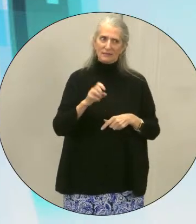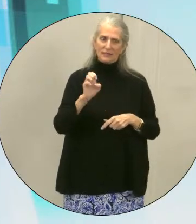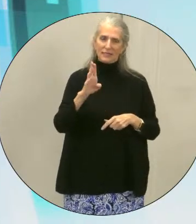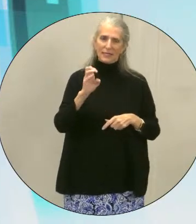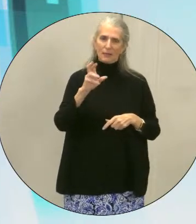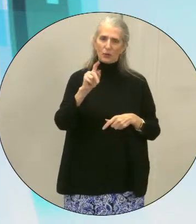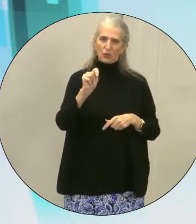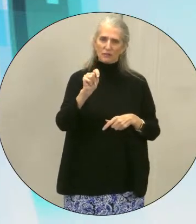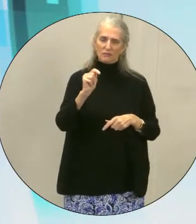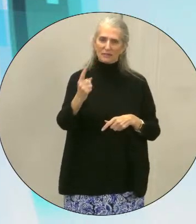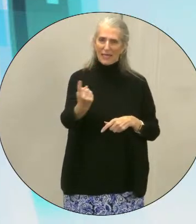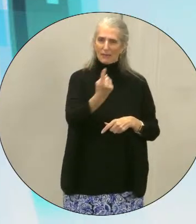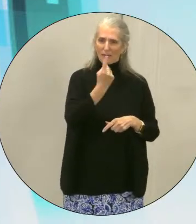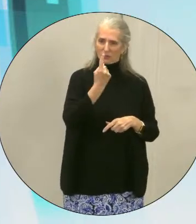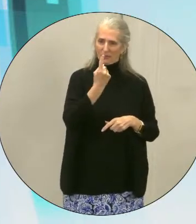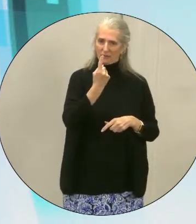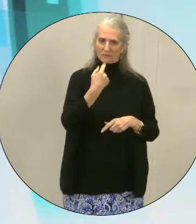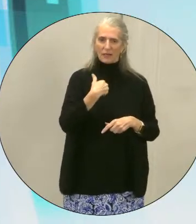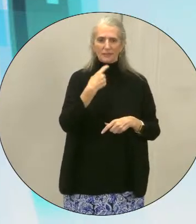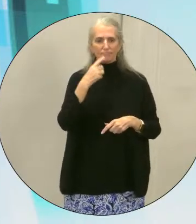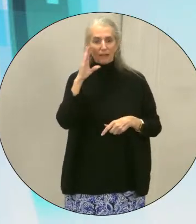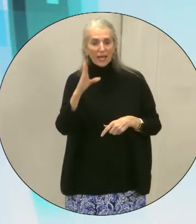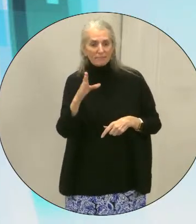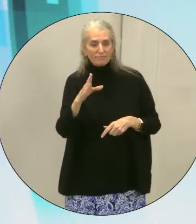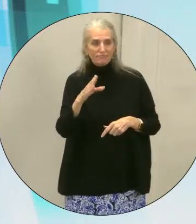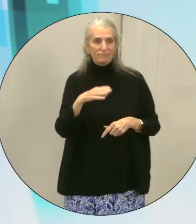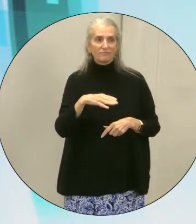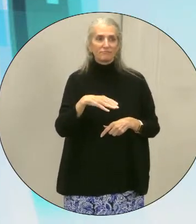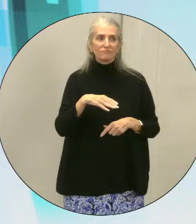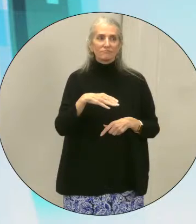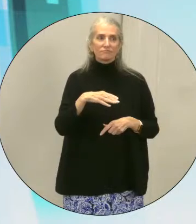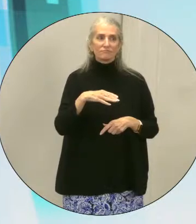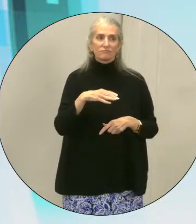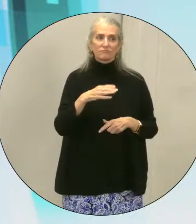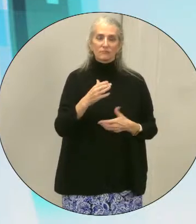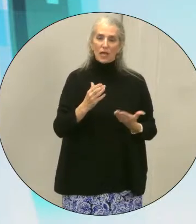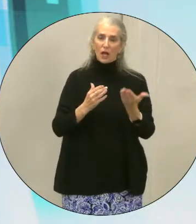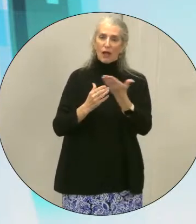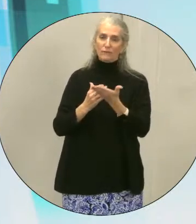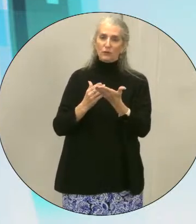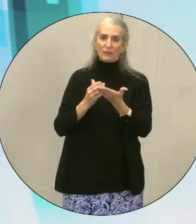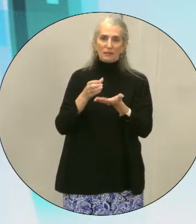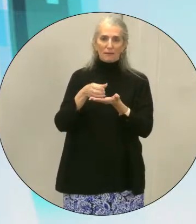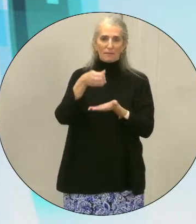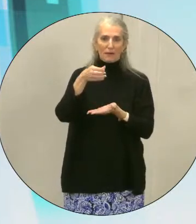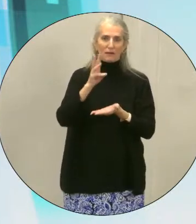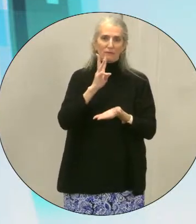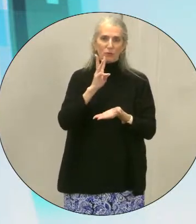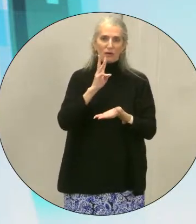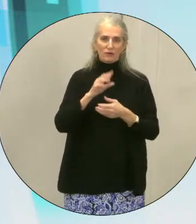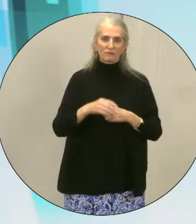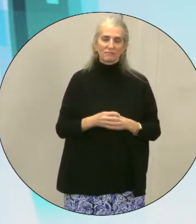Ebert came up to me, just said hi, and offered me a bottle of water.